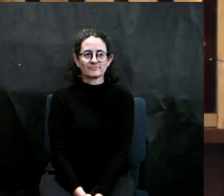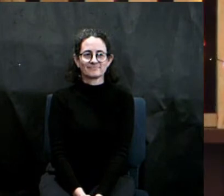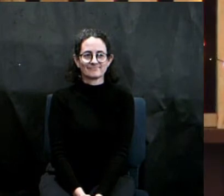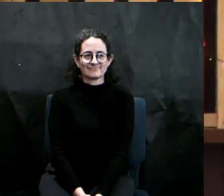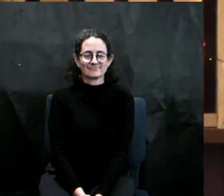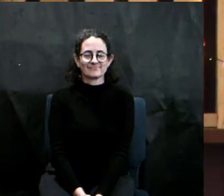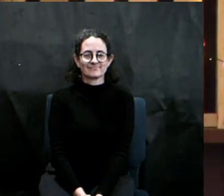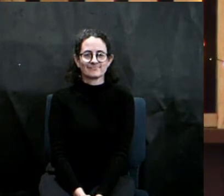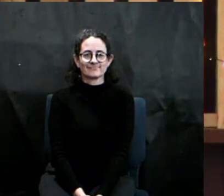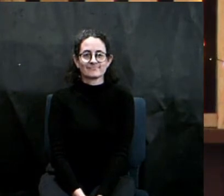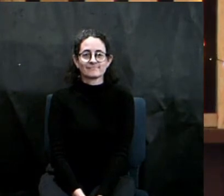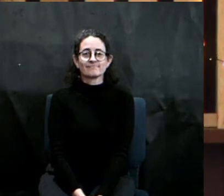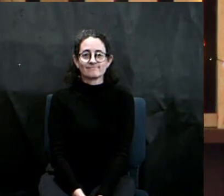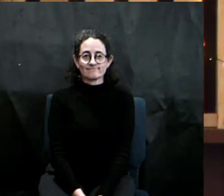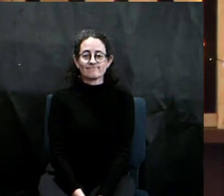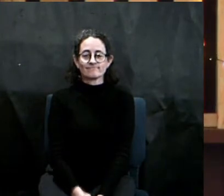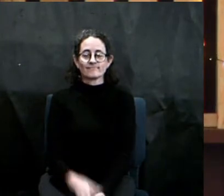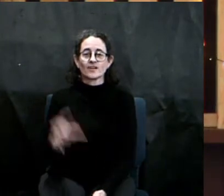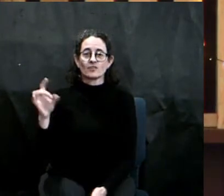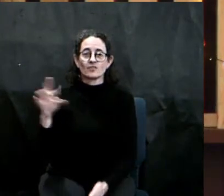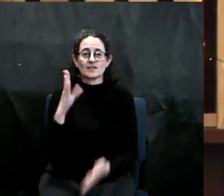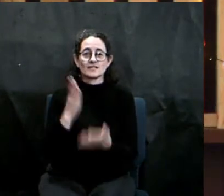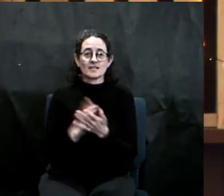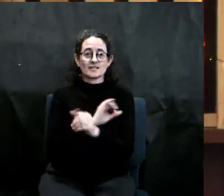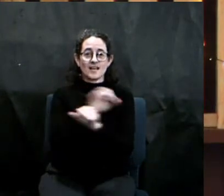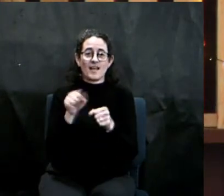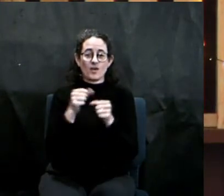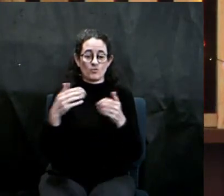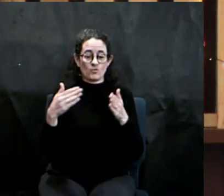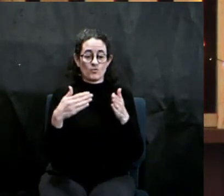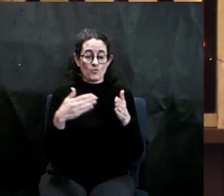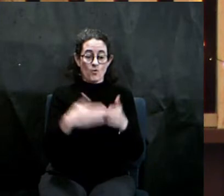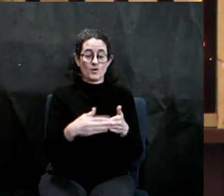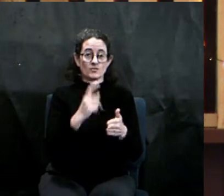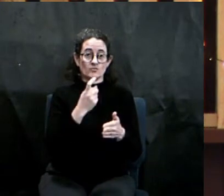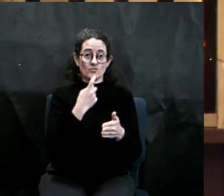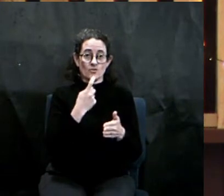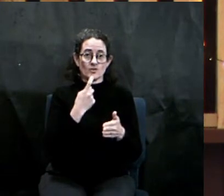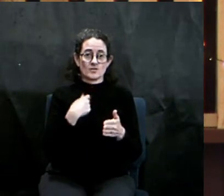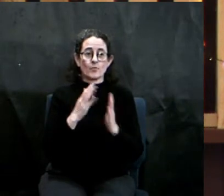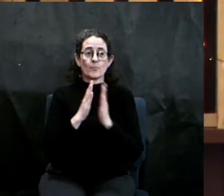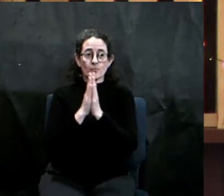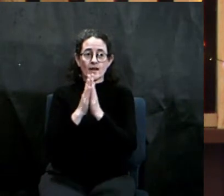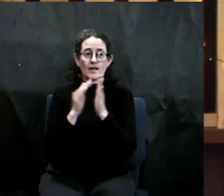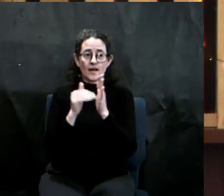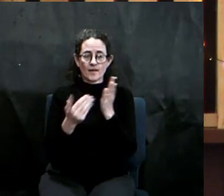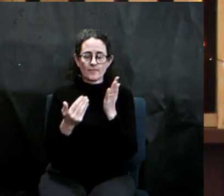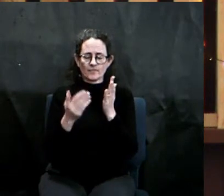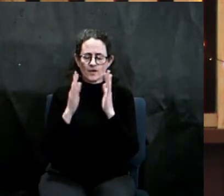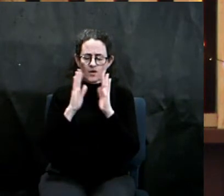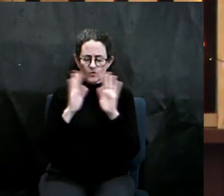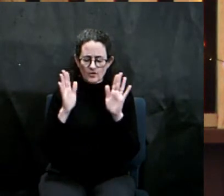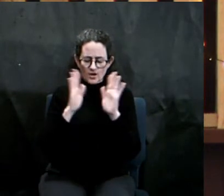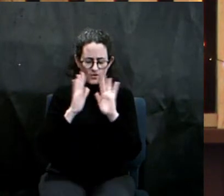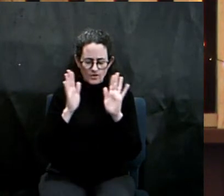Because of Christ, our cornerstone, let's talk to our Heavenly Father in prayer now. Holy, holy, holy are